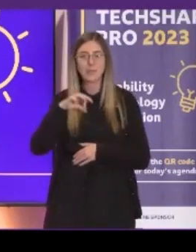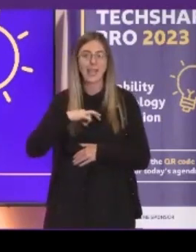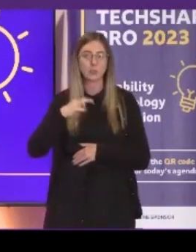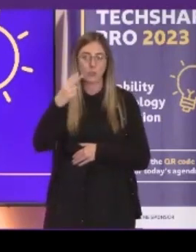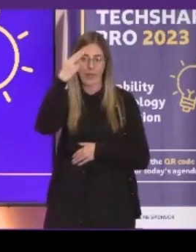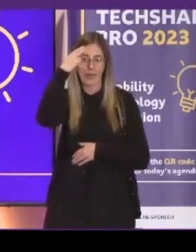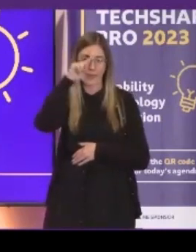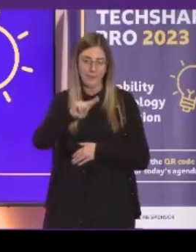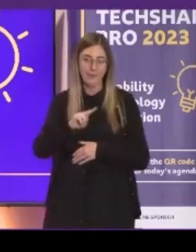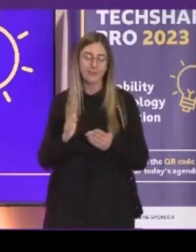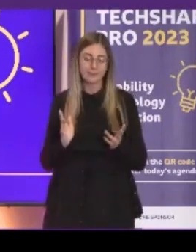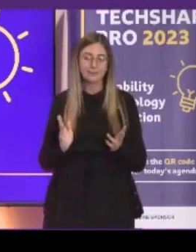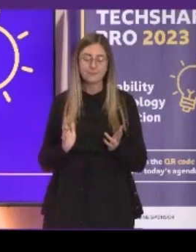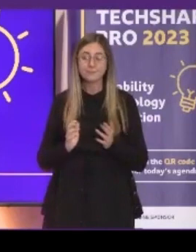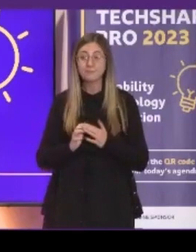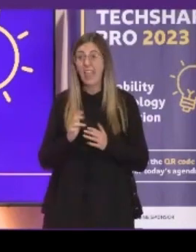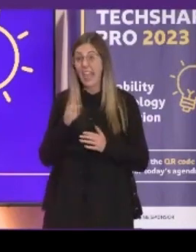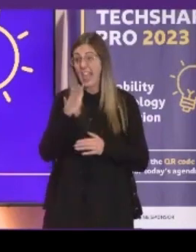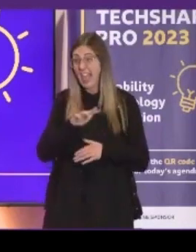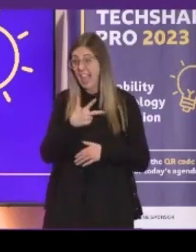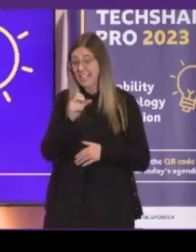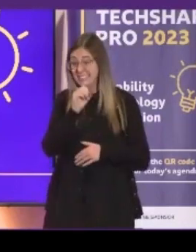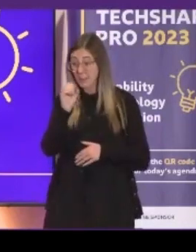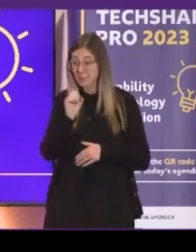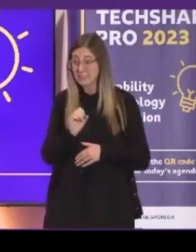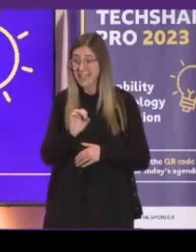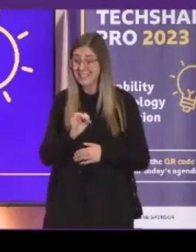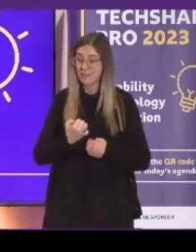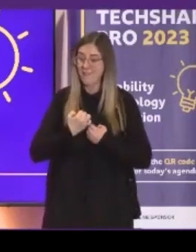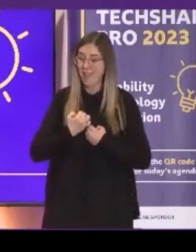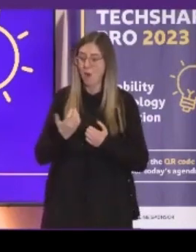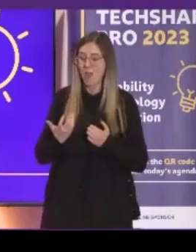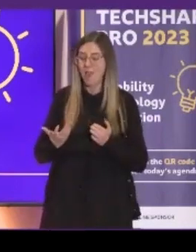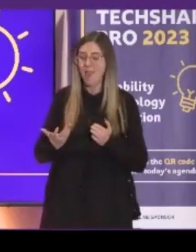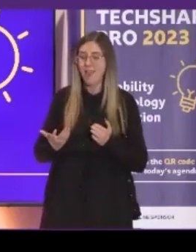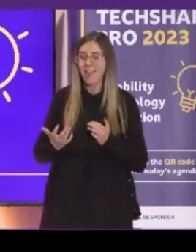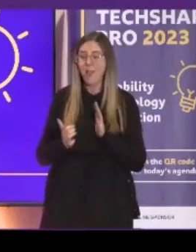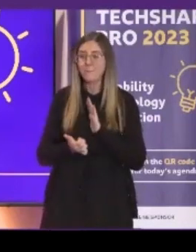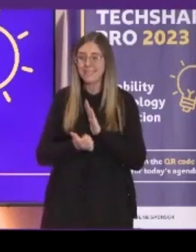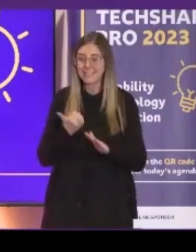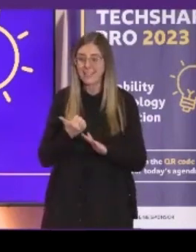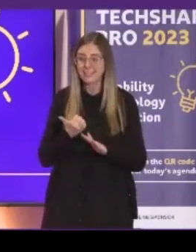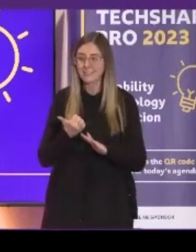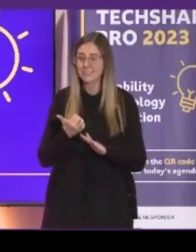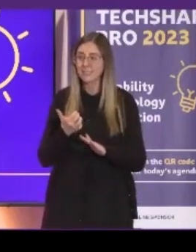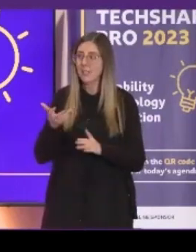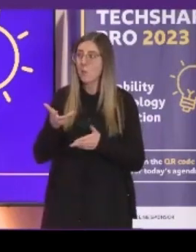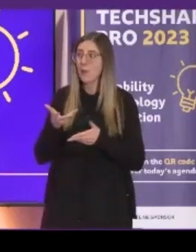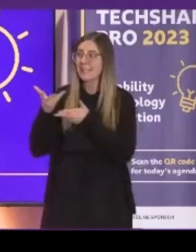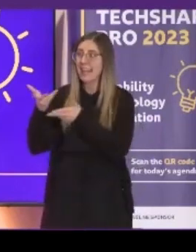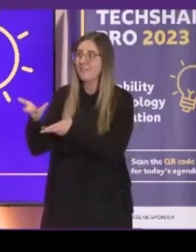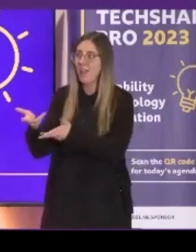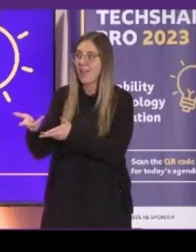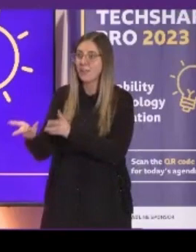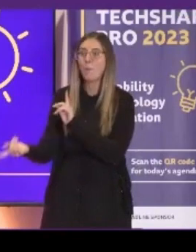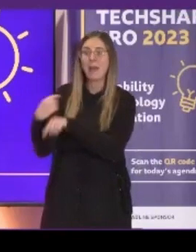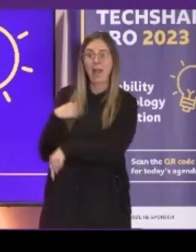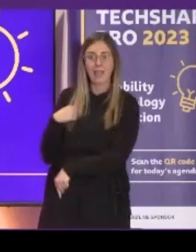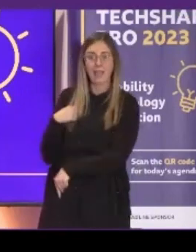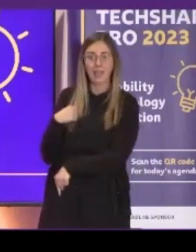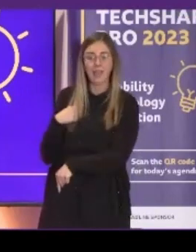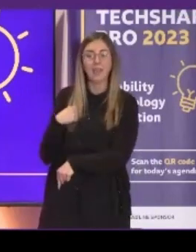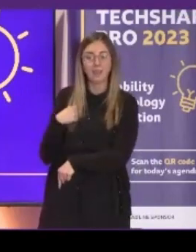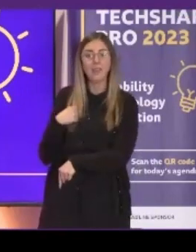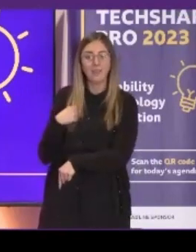foremost. I would say about 80% of our business is repeat business. So if we're delivering the right products, then it's